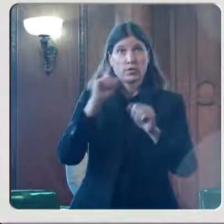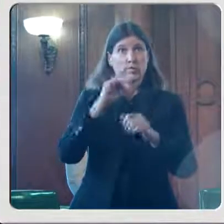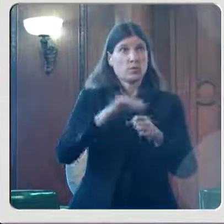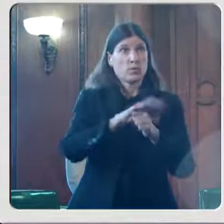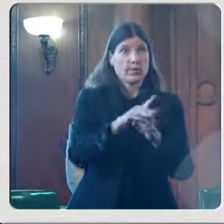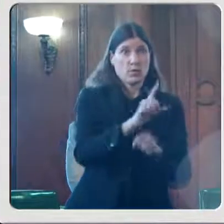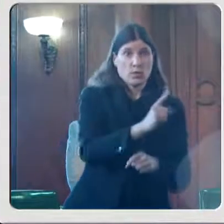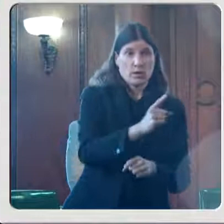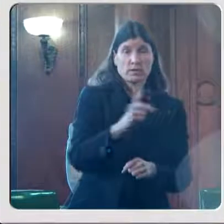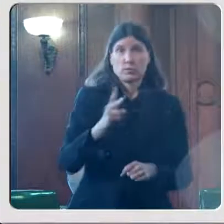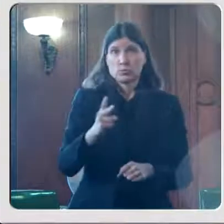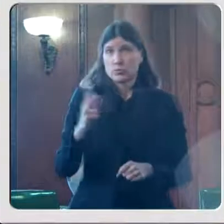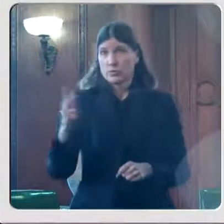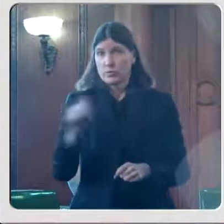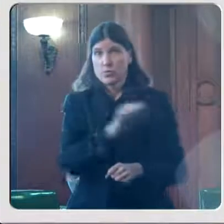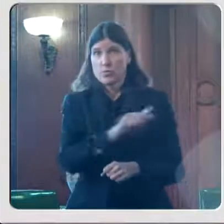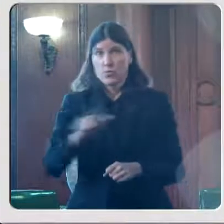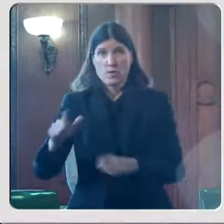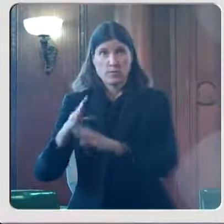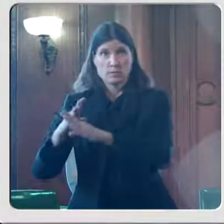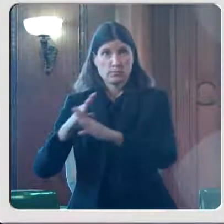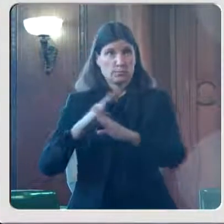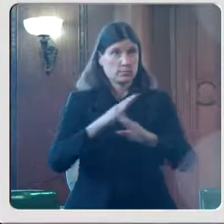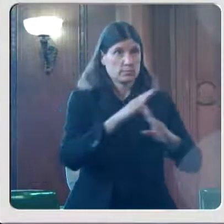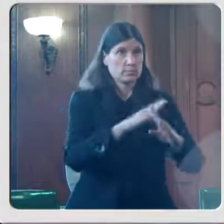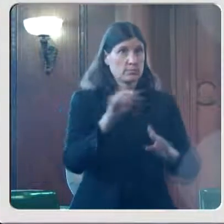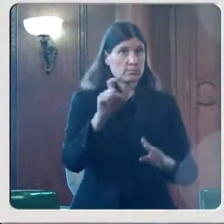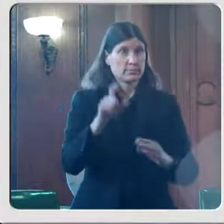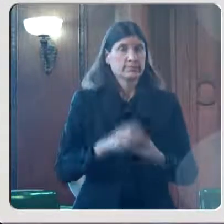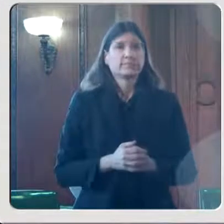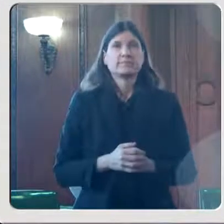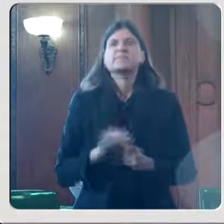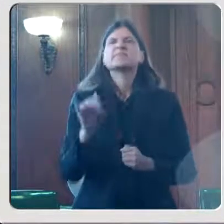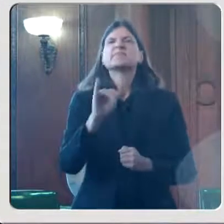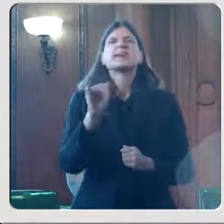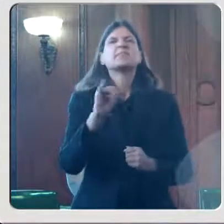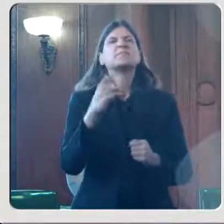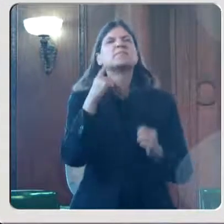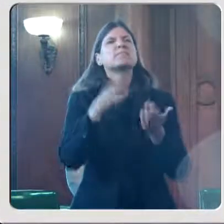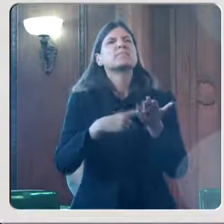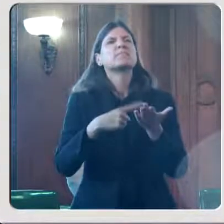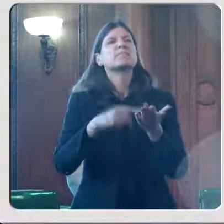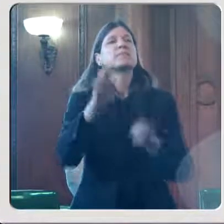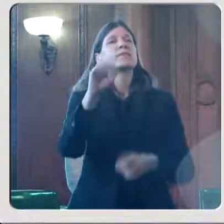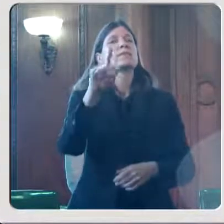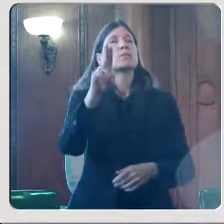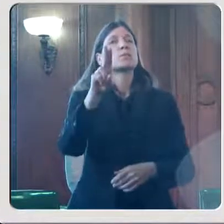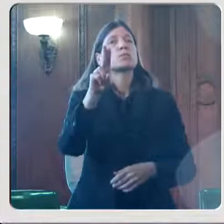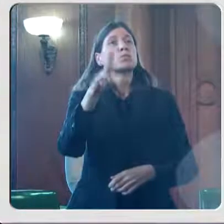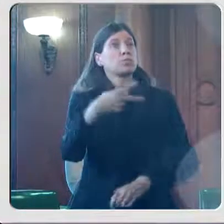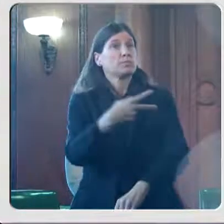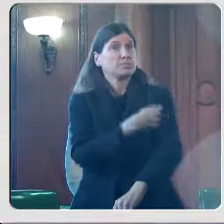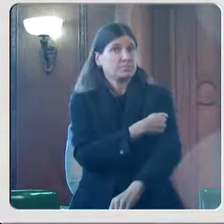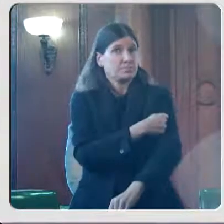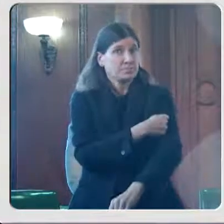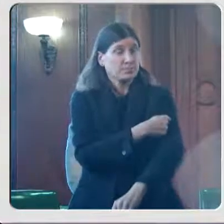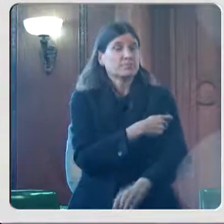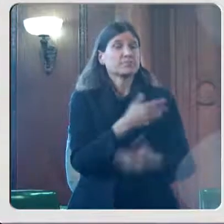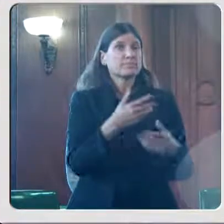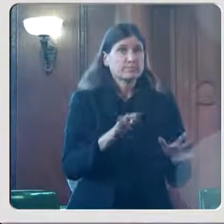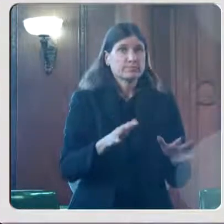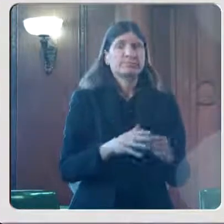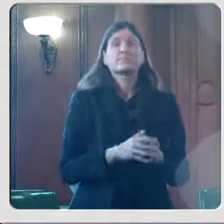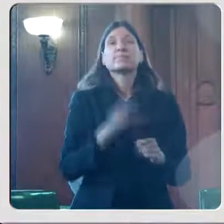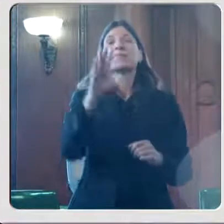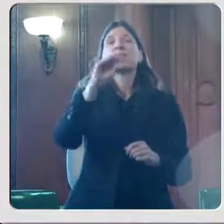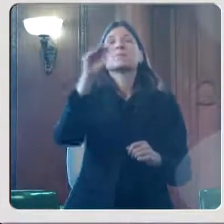effective against preventing any disease, including mild disease, it tends to be much more effective at preventing severe